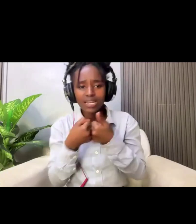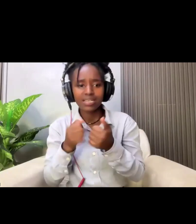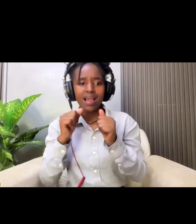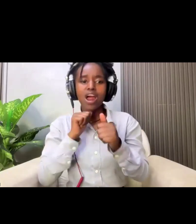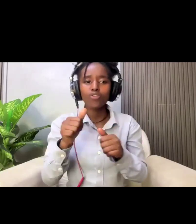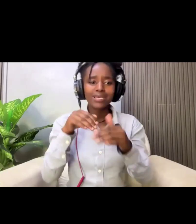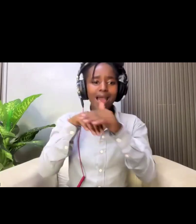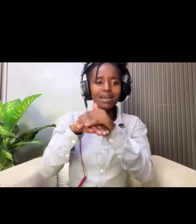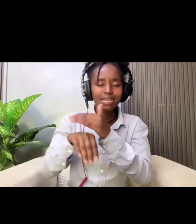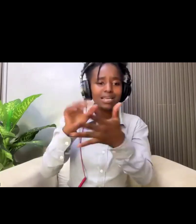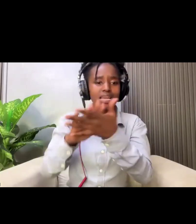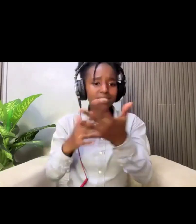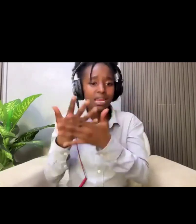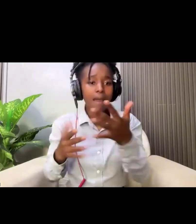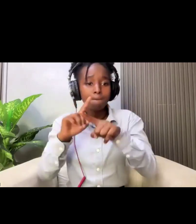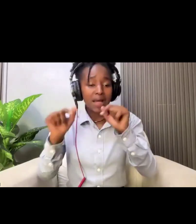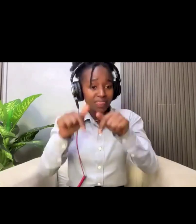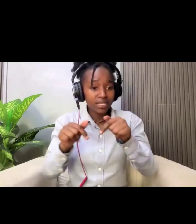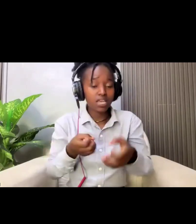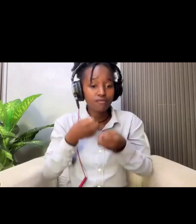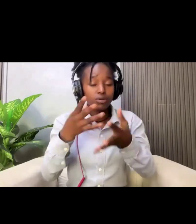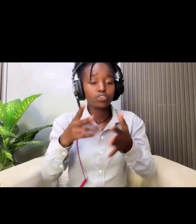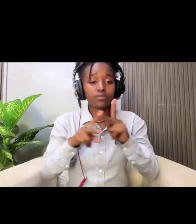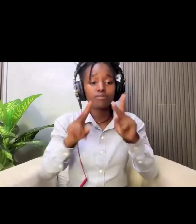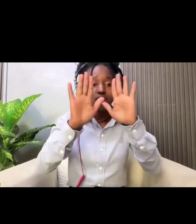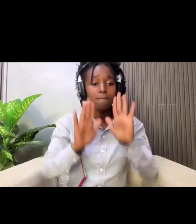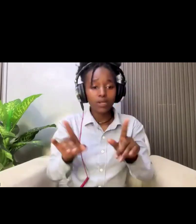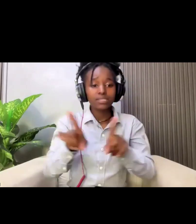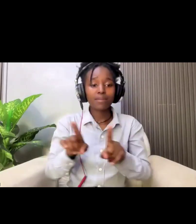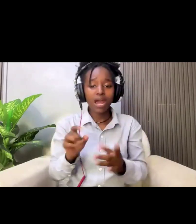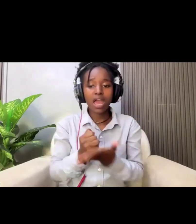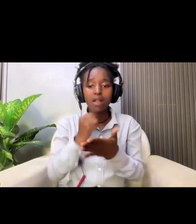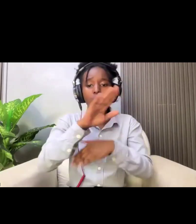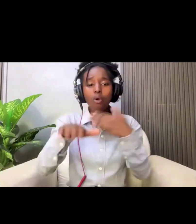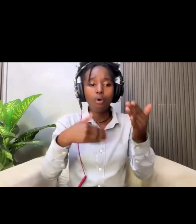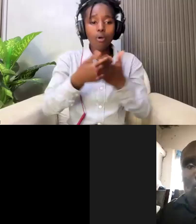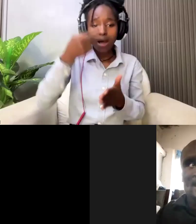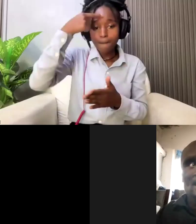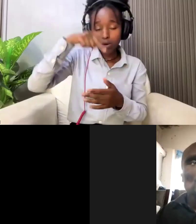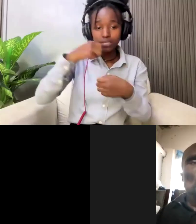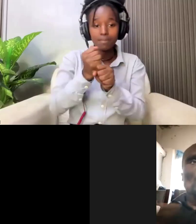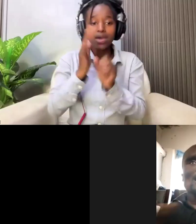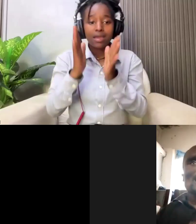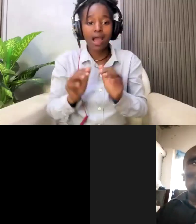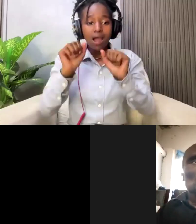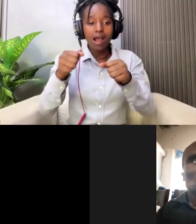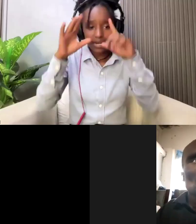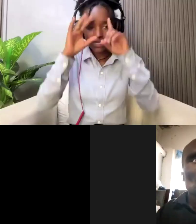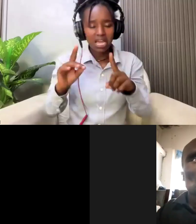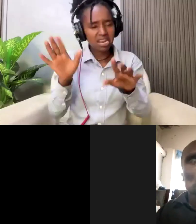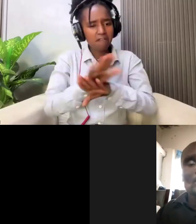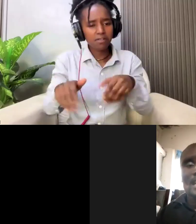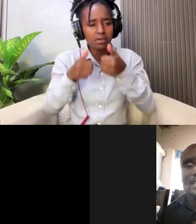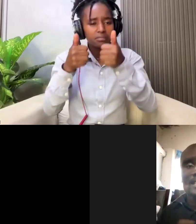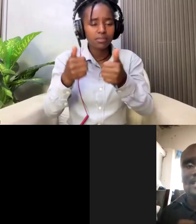this information that we are getting is very important, and it helps citizens and policymakers to make informed decisions. So I just want